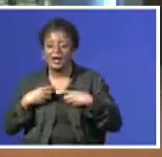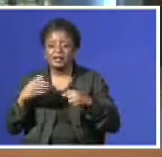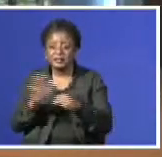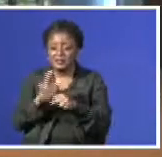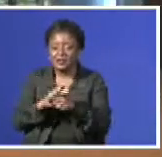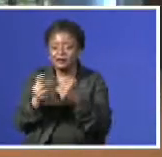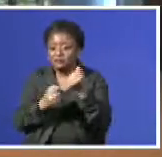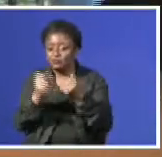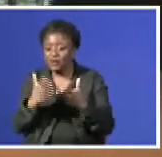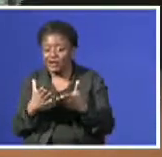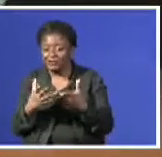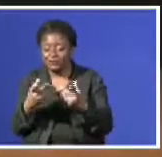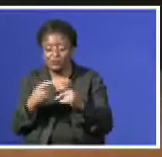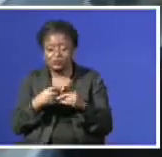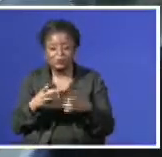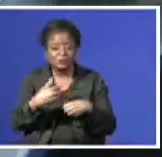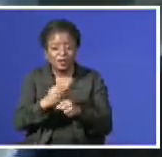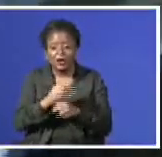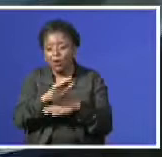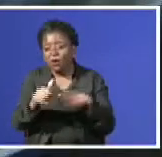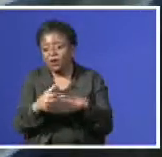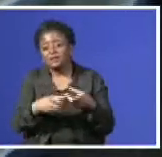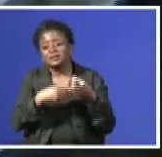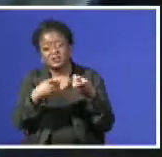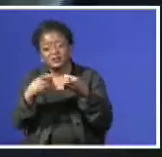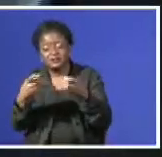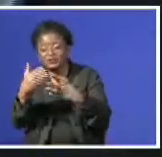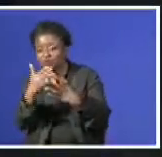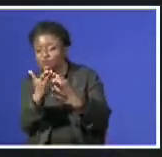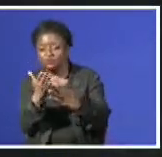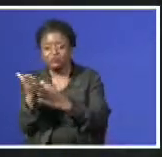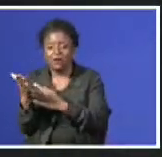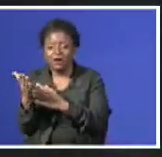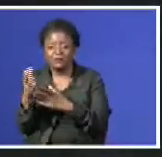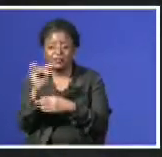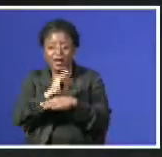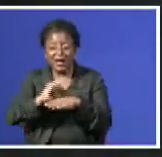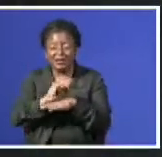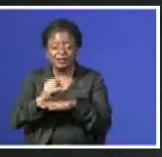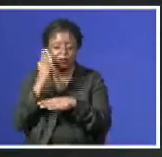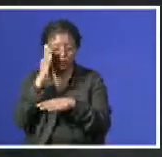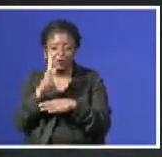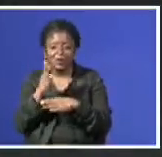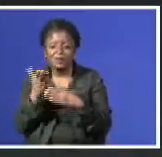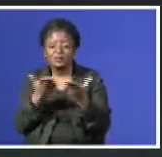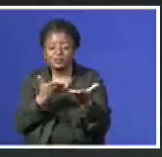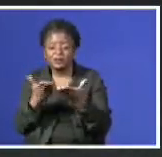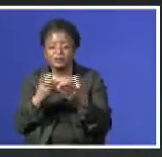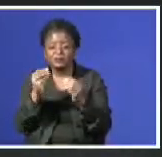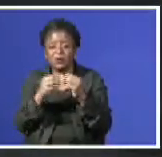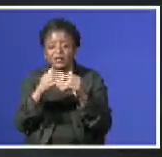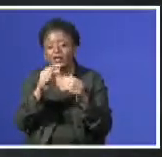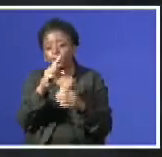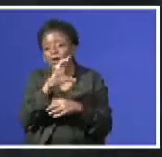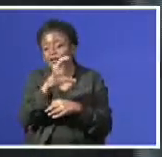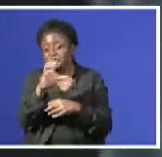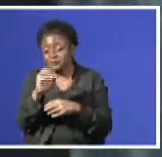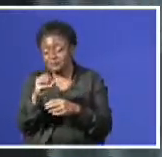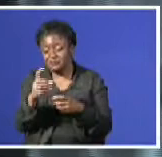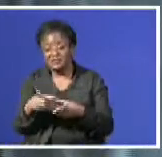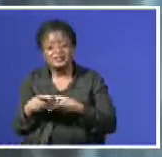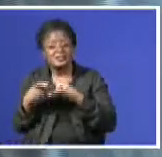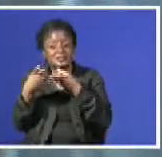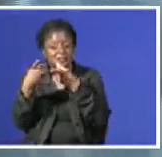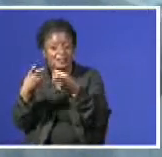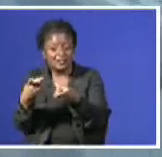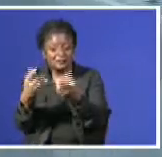cover all of the deliveries throughout the island. We will be servicing over 150 deliveries today, so it took some time for us